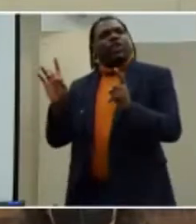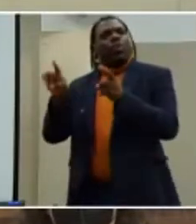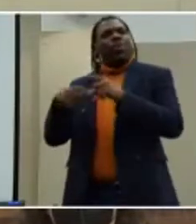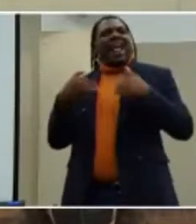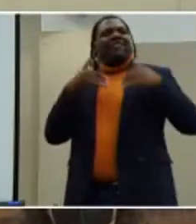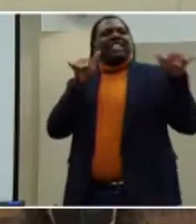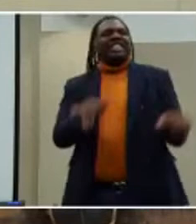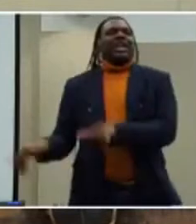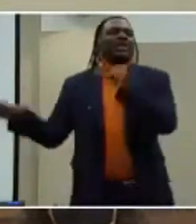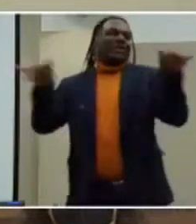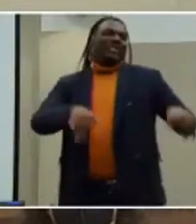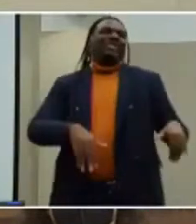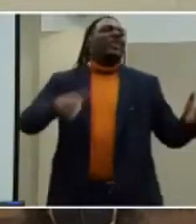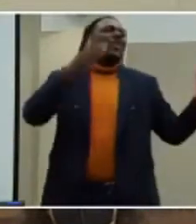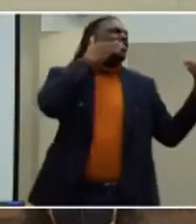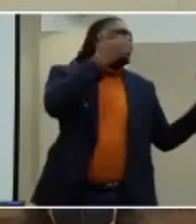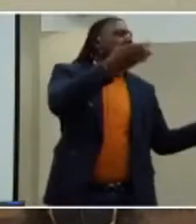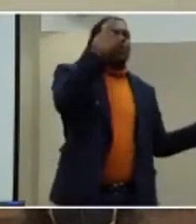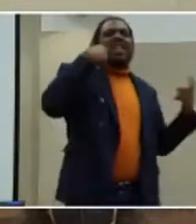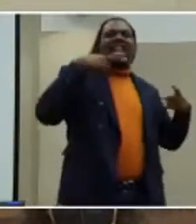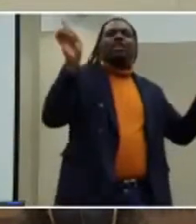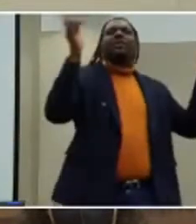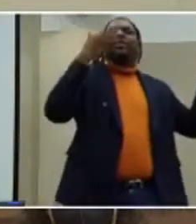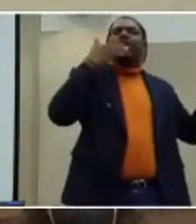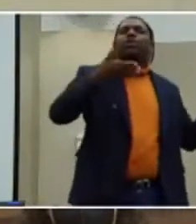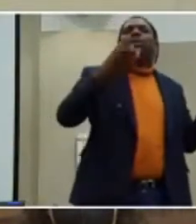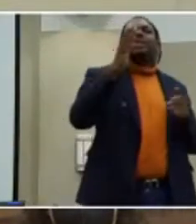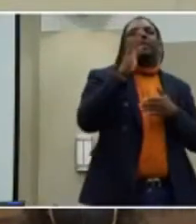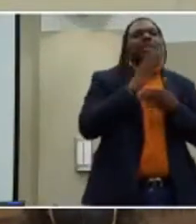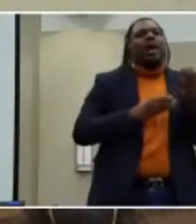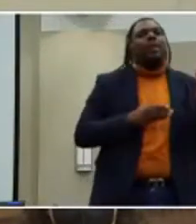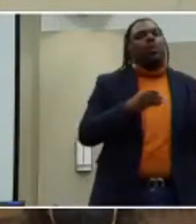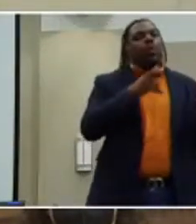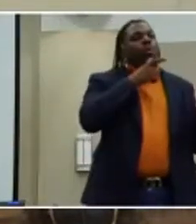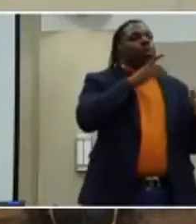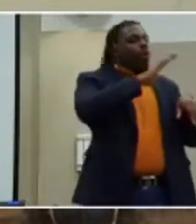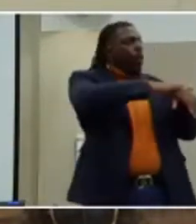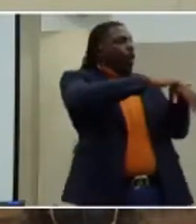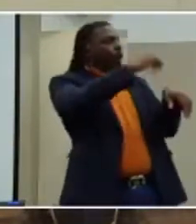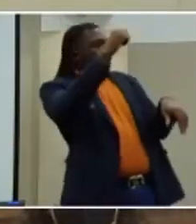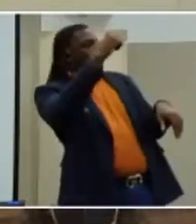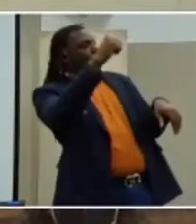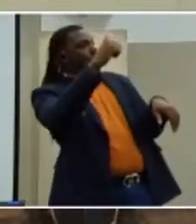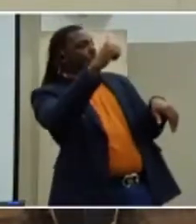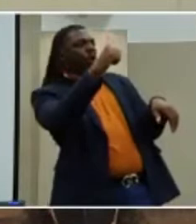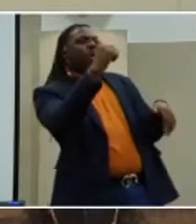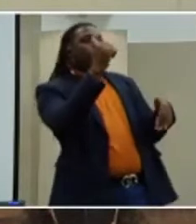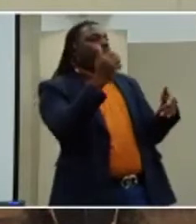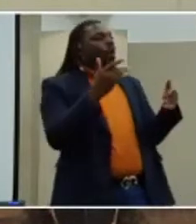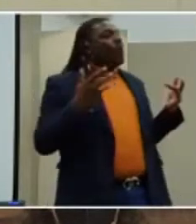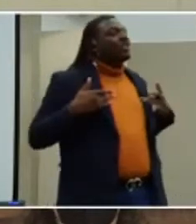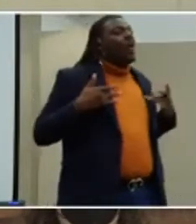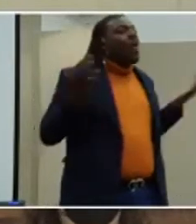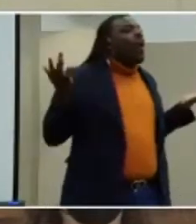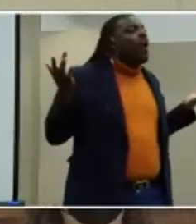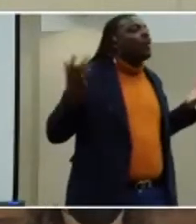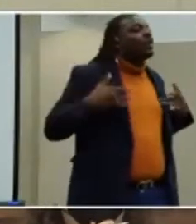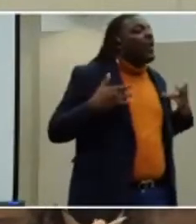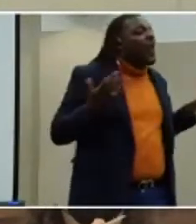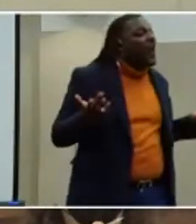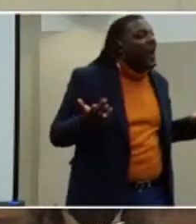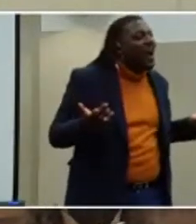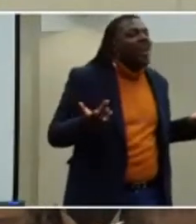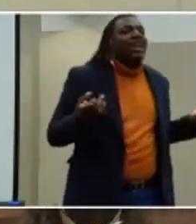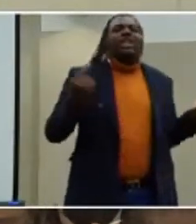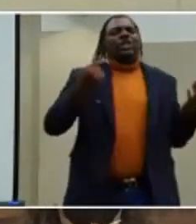So thank you for that announcement. Chris, I'm the one who called you about a week ago saying, what's going on? And